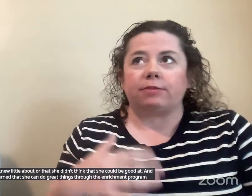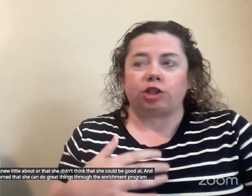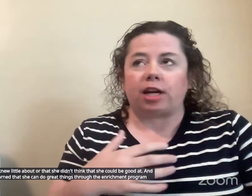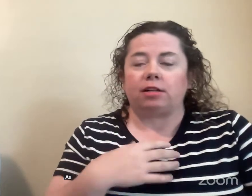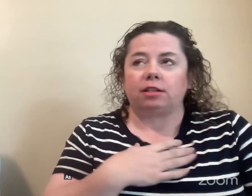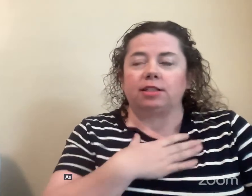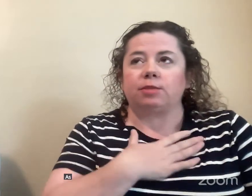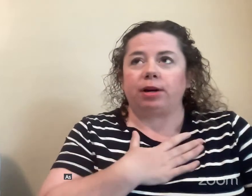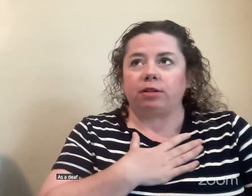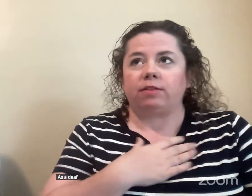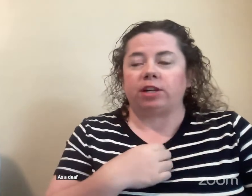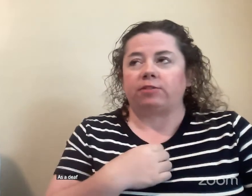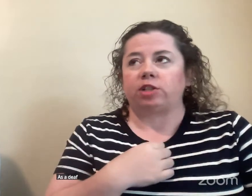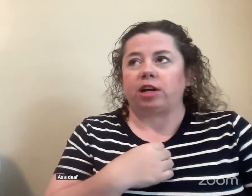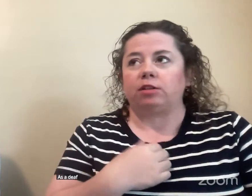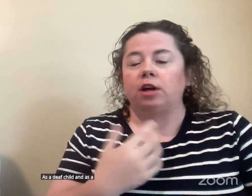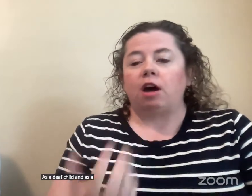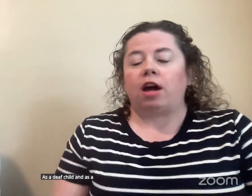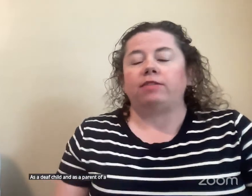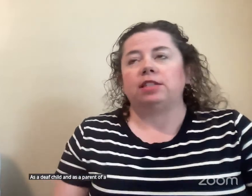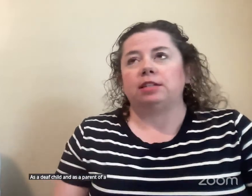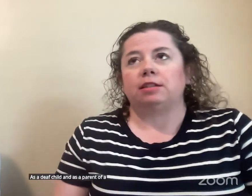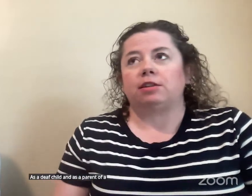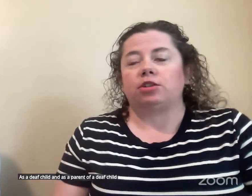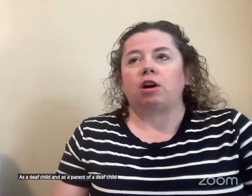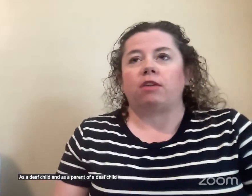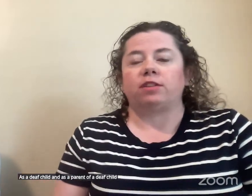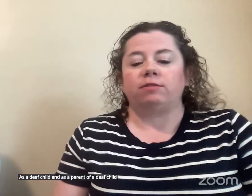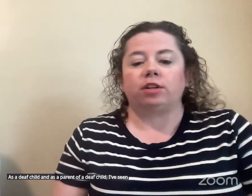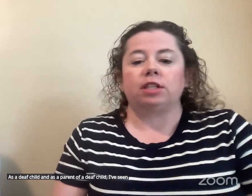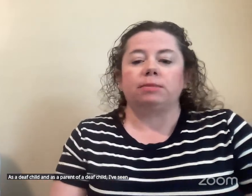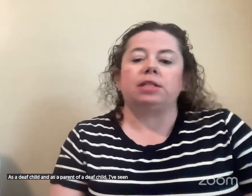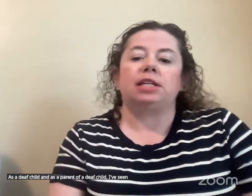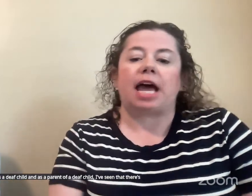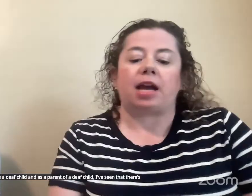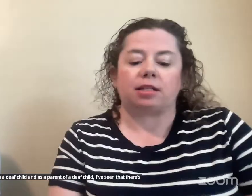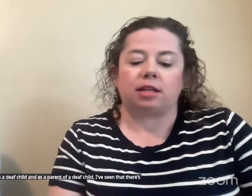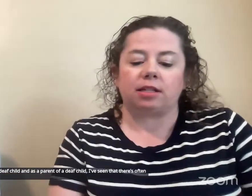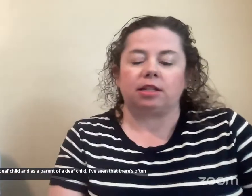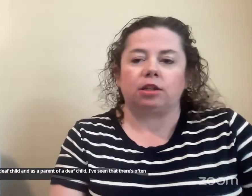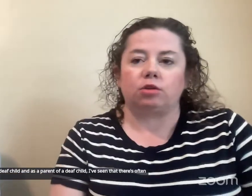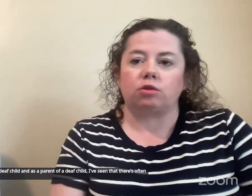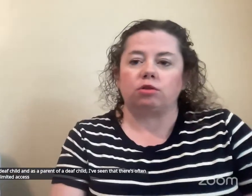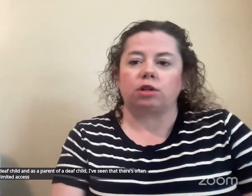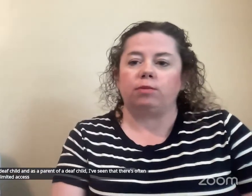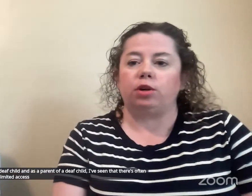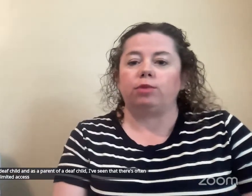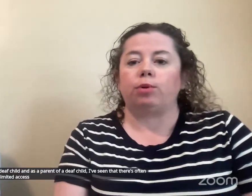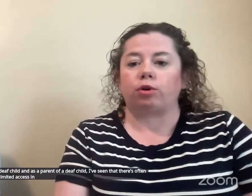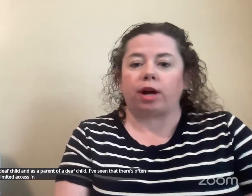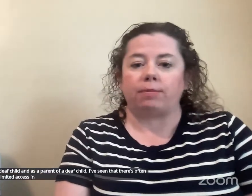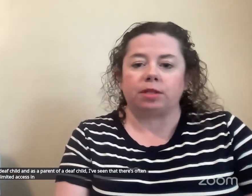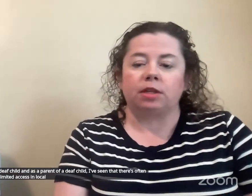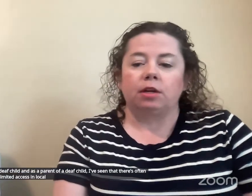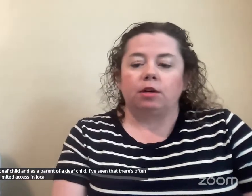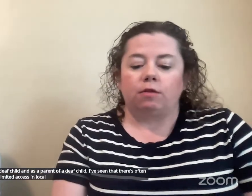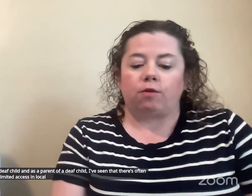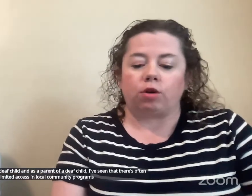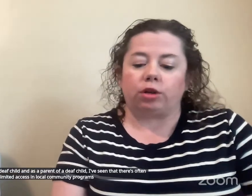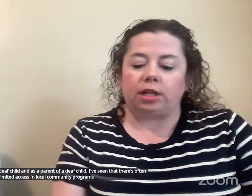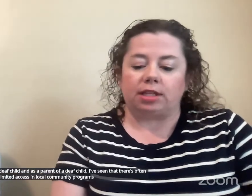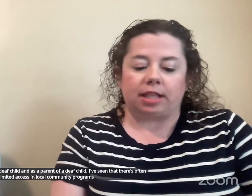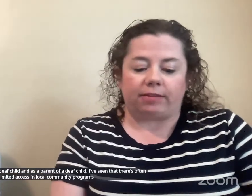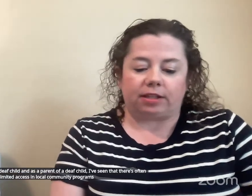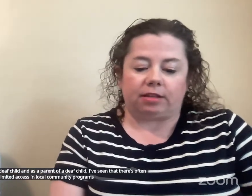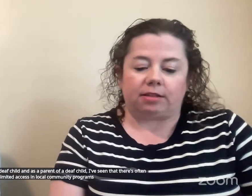As a deaf child and as a parent of a deaf child, I've seen that there's often very limited access in local community programs